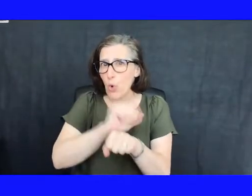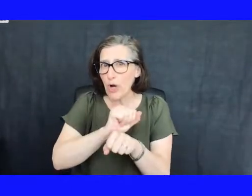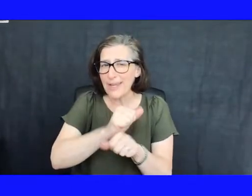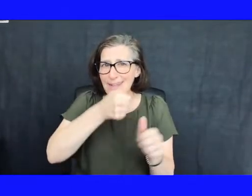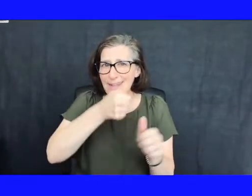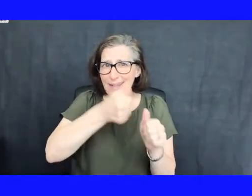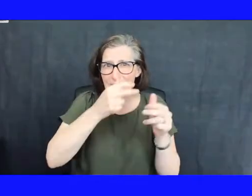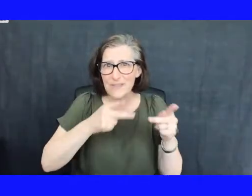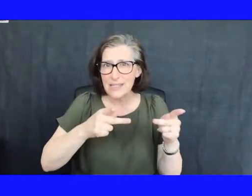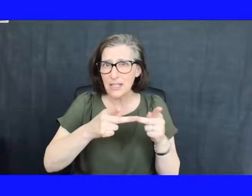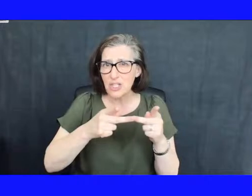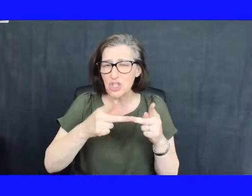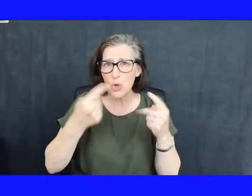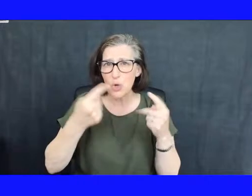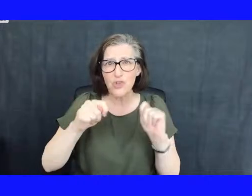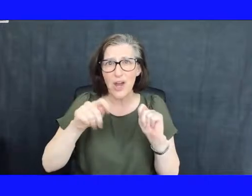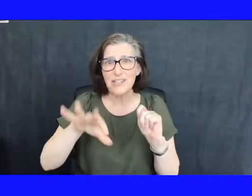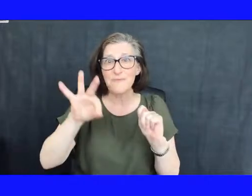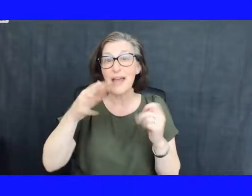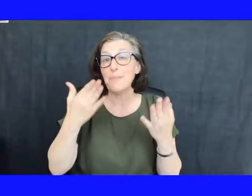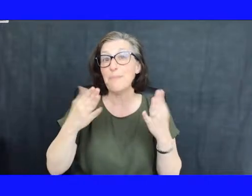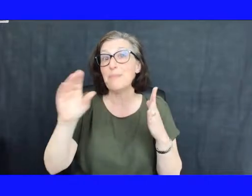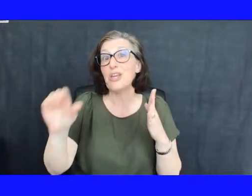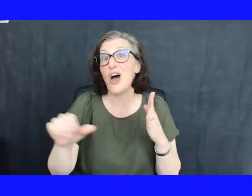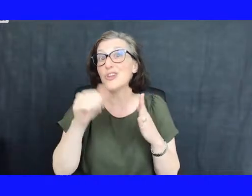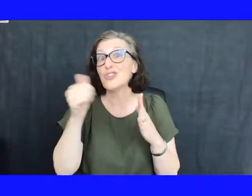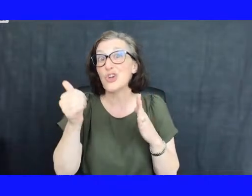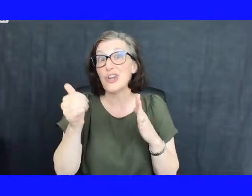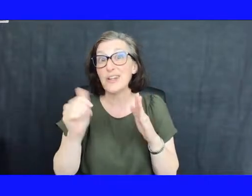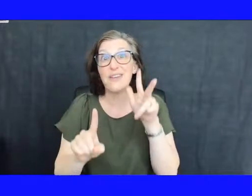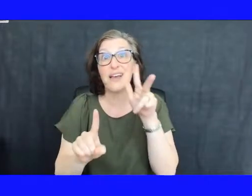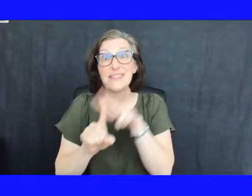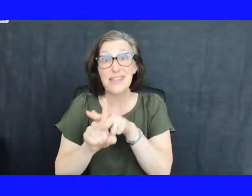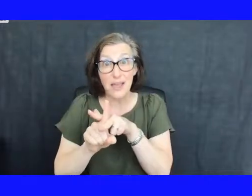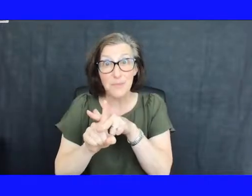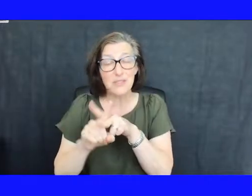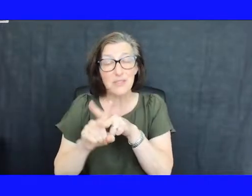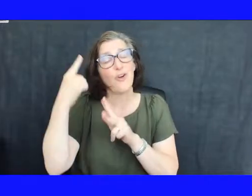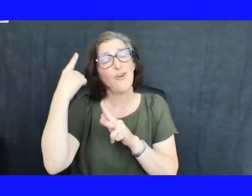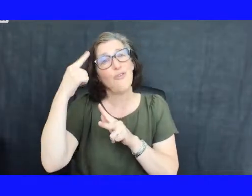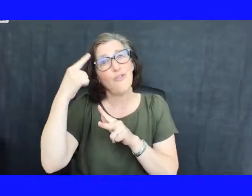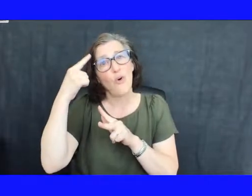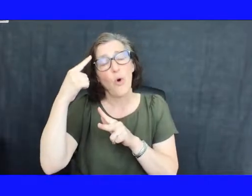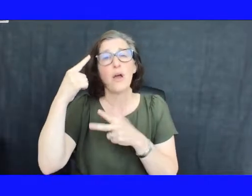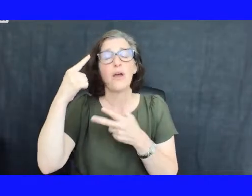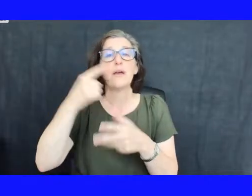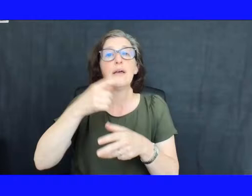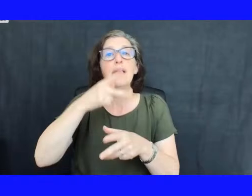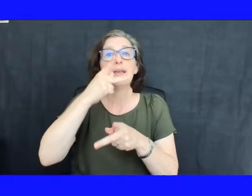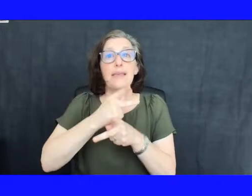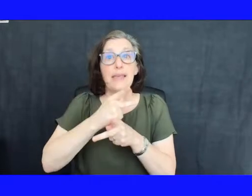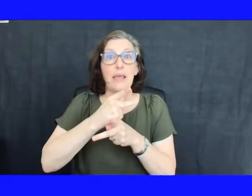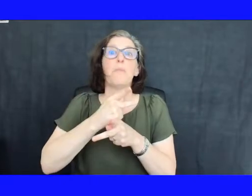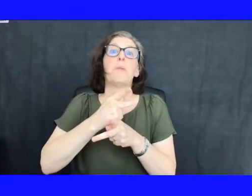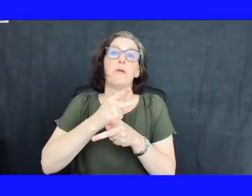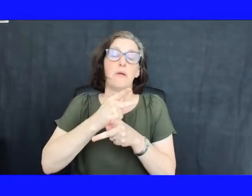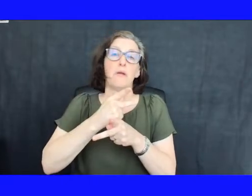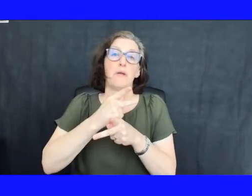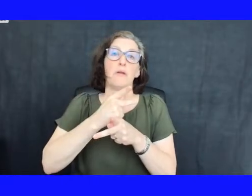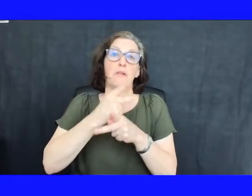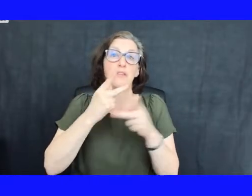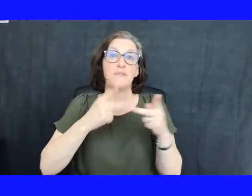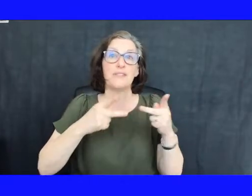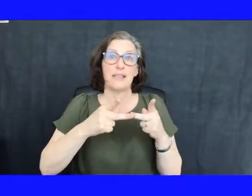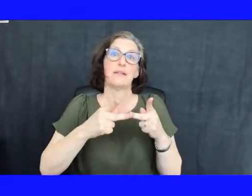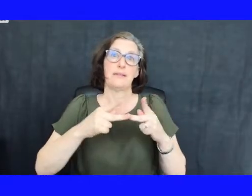staff, kind of questions and reasonable accommodation. I was just curious if there is a